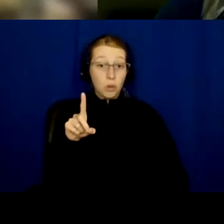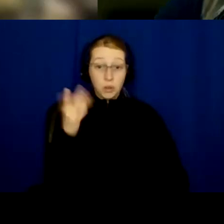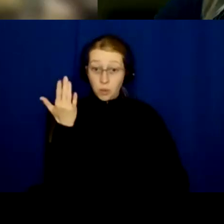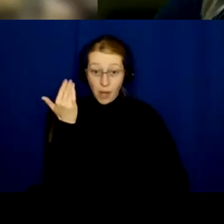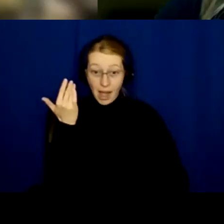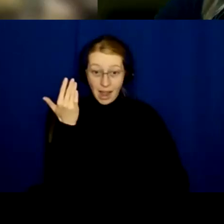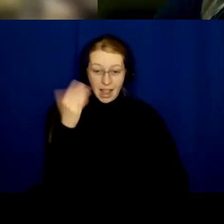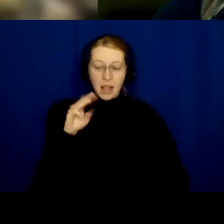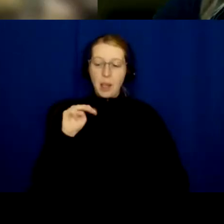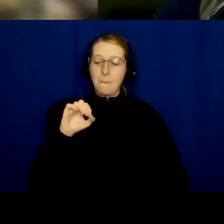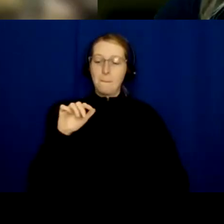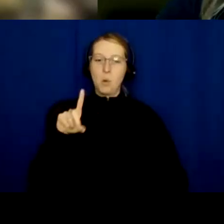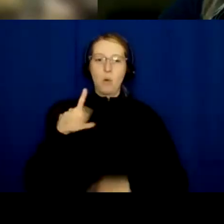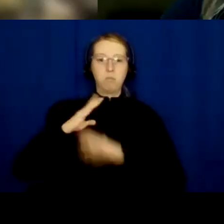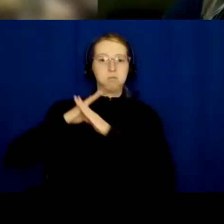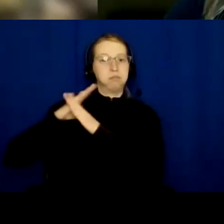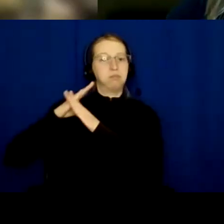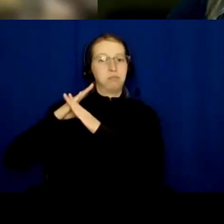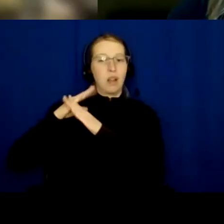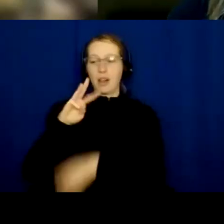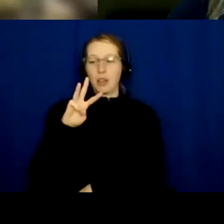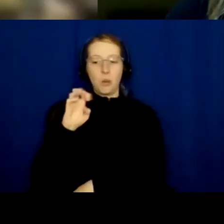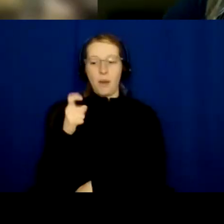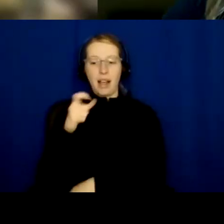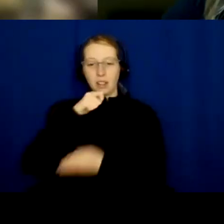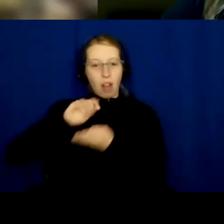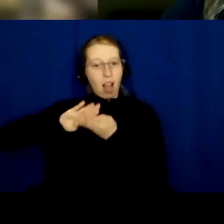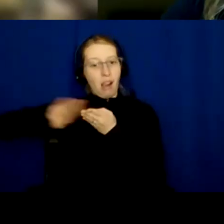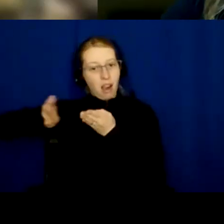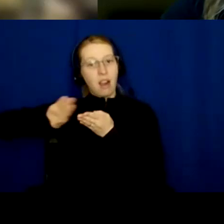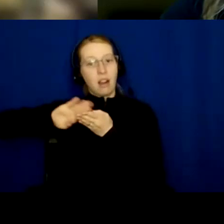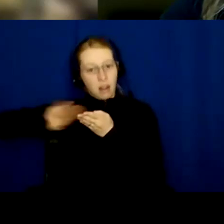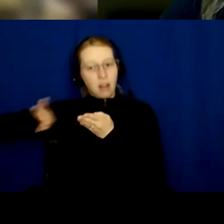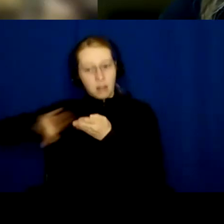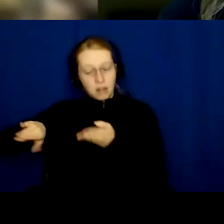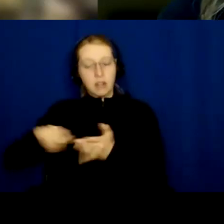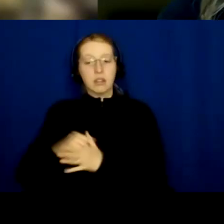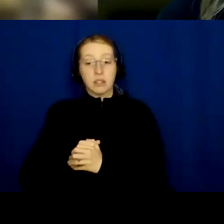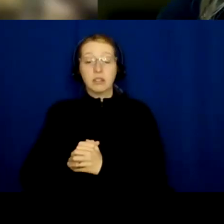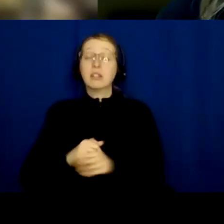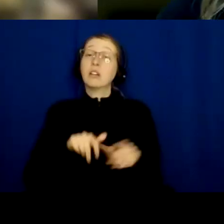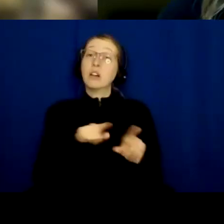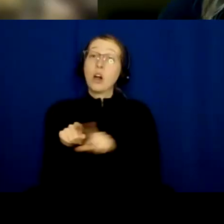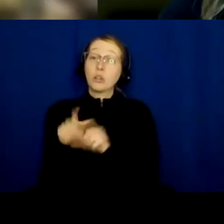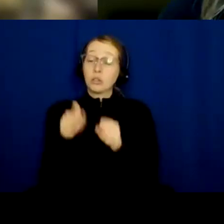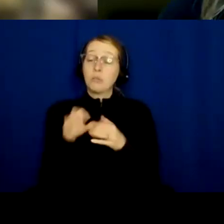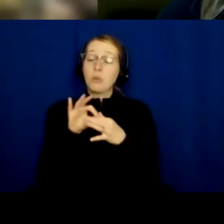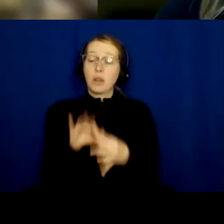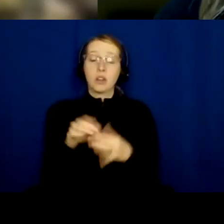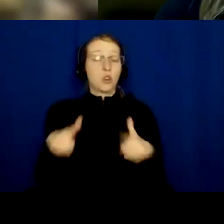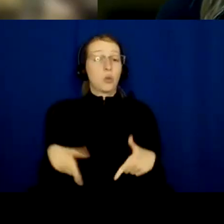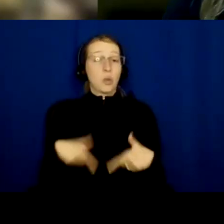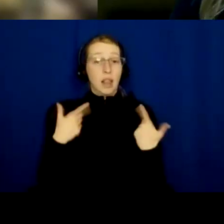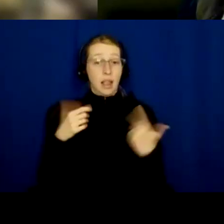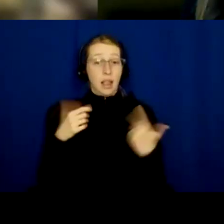out. It could also be due to the type of lifestyle or the living condition. So